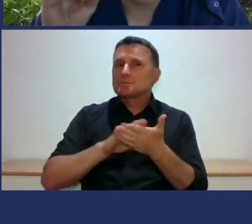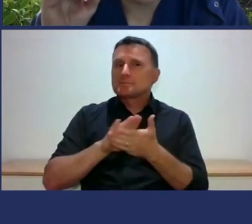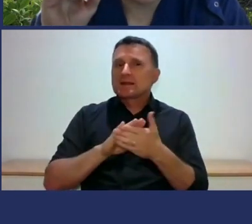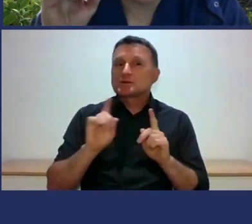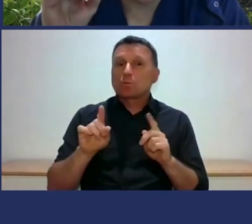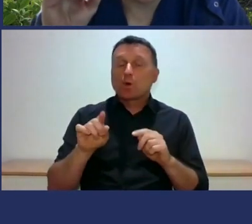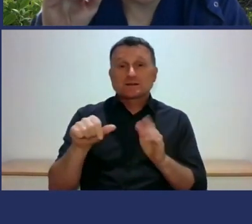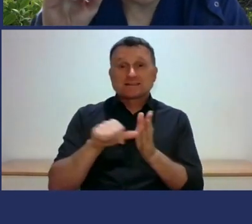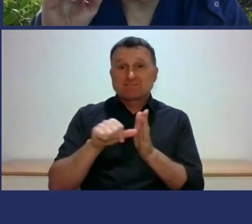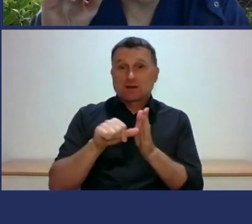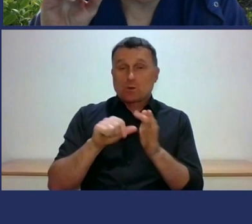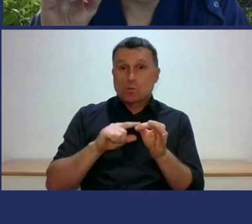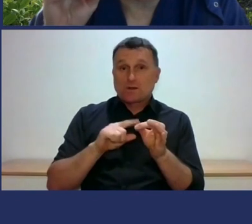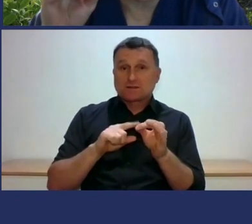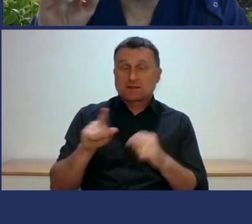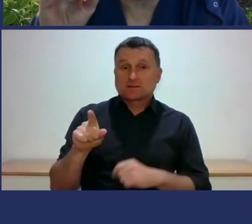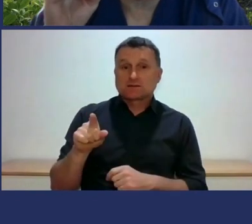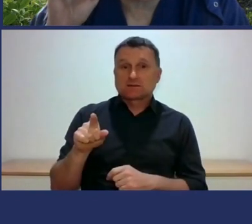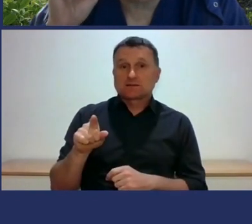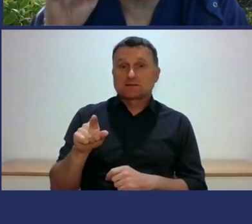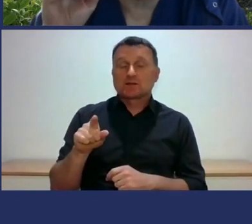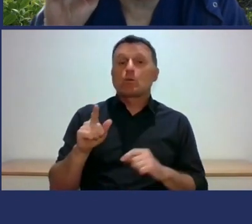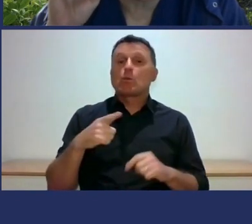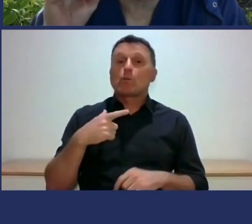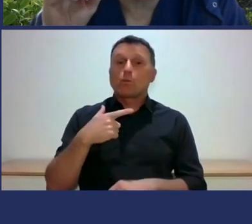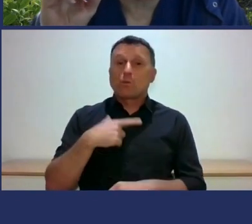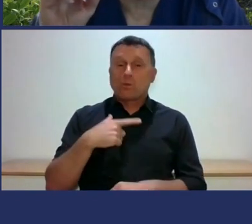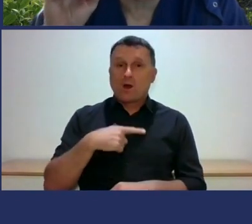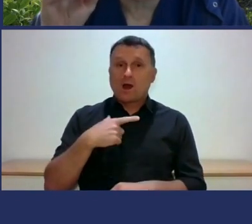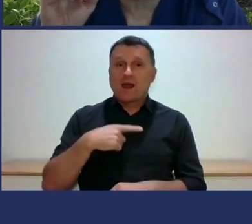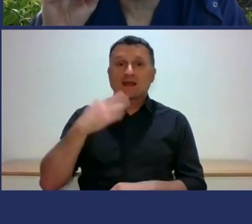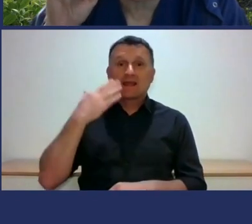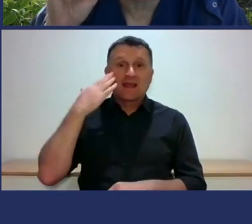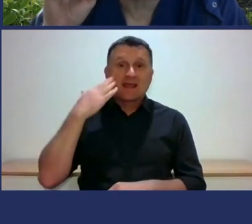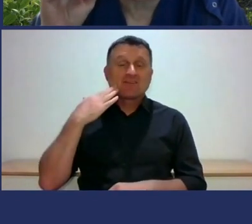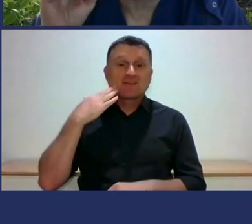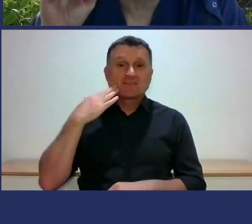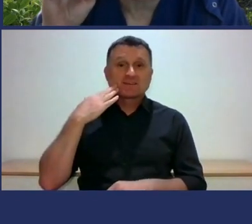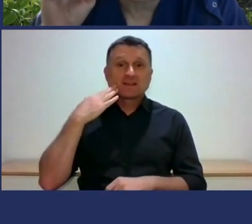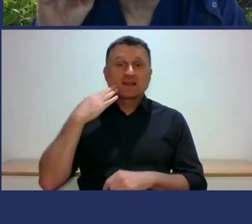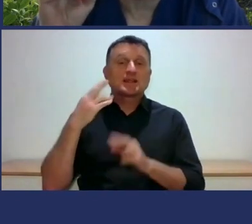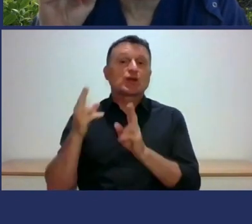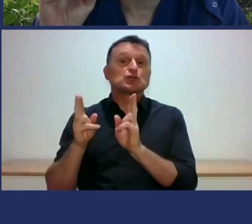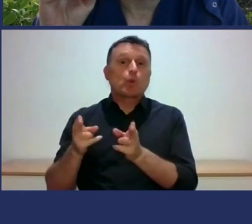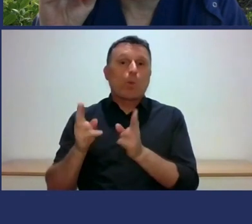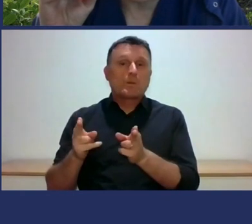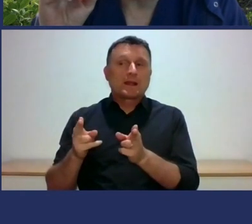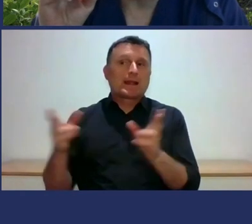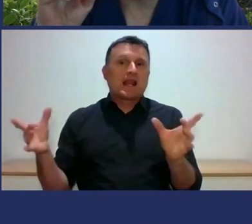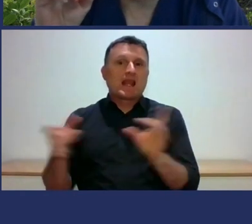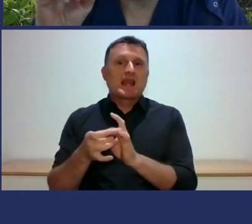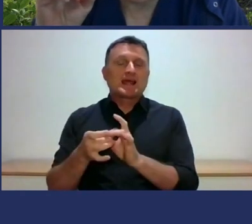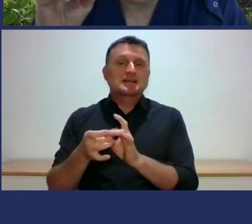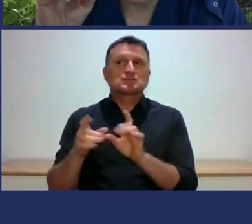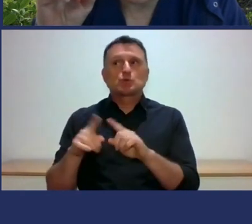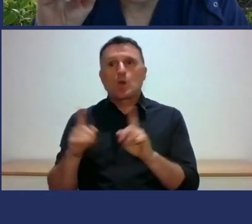a tricky question, because ethnicity is often associated with socioeconomic status.